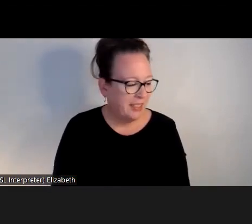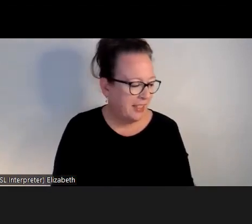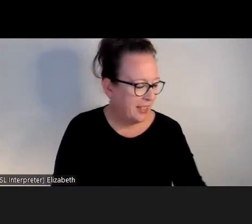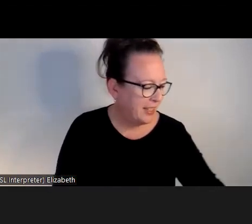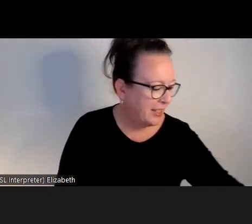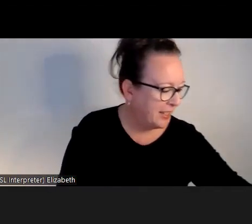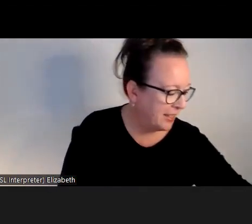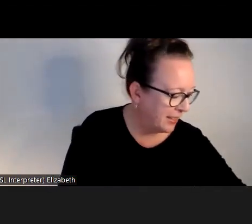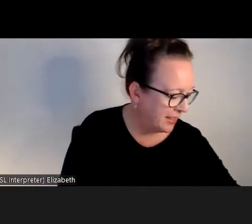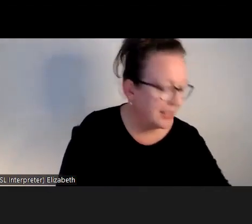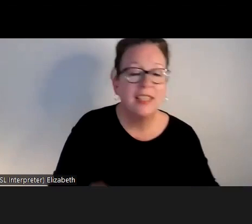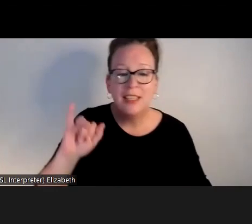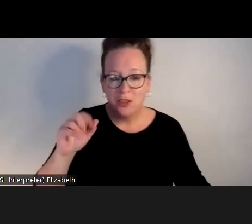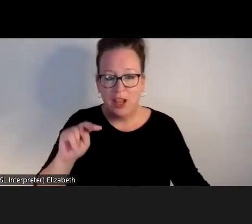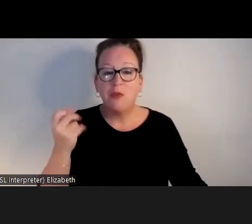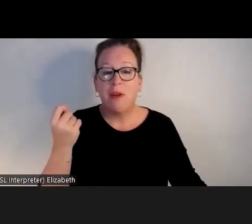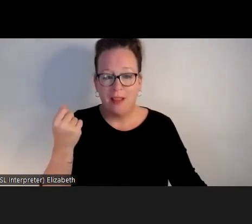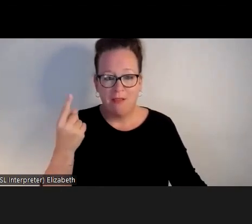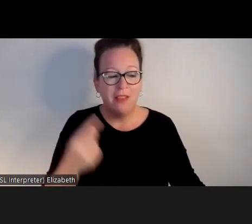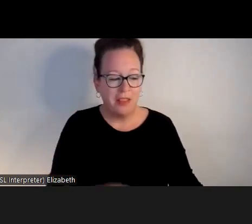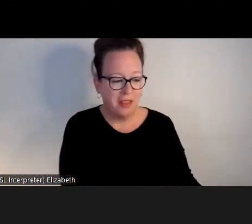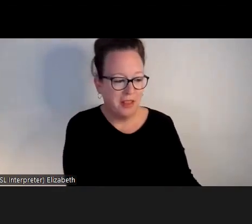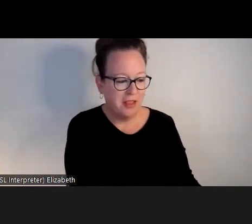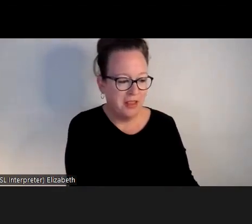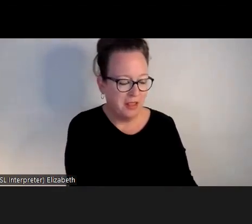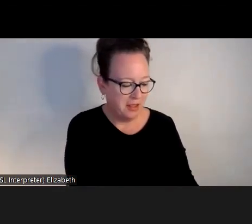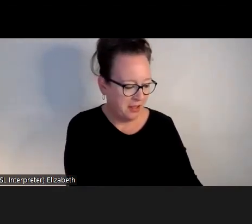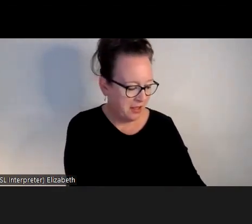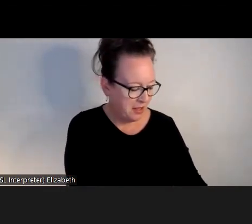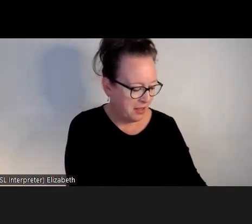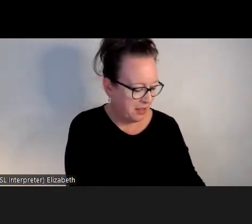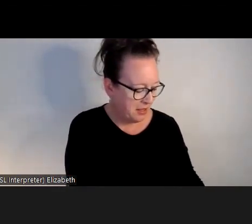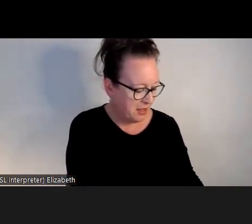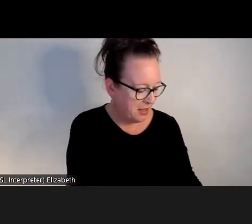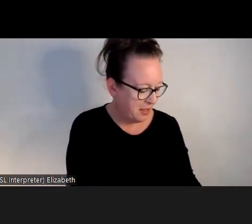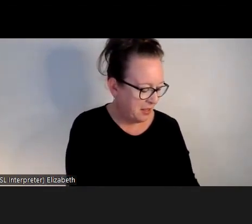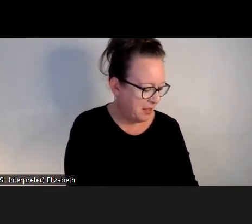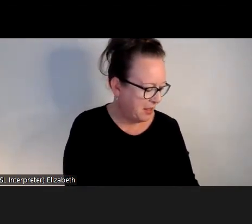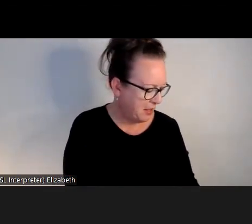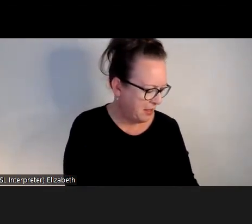Yes, January 11th. And the location is Mashpee.